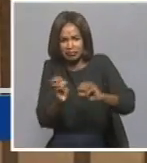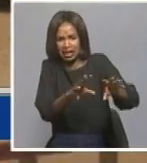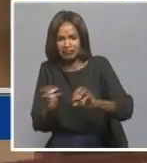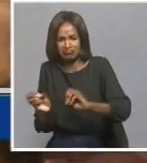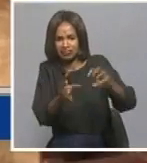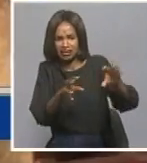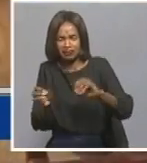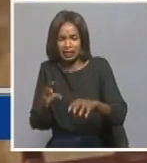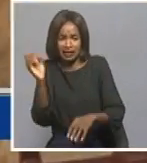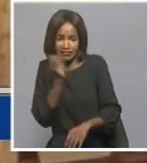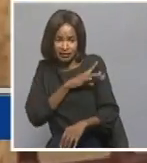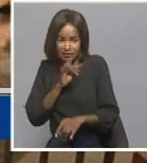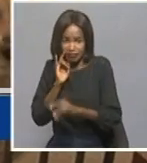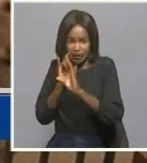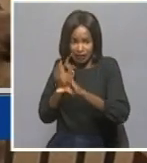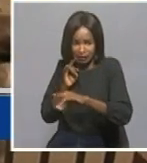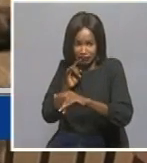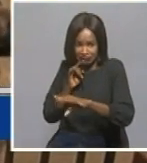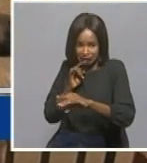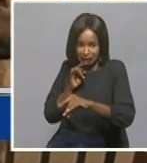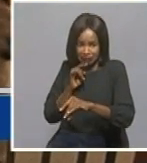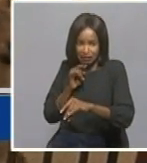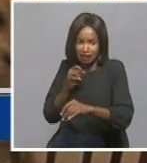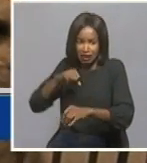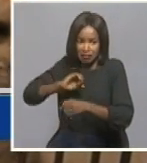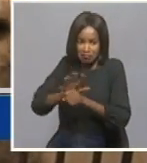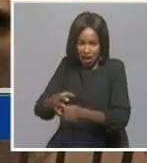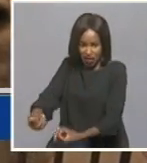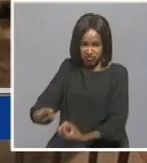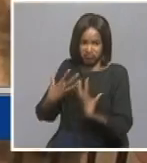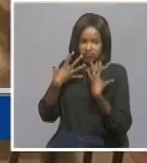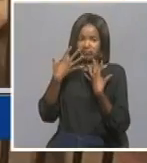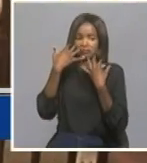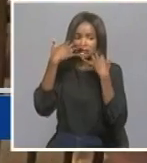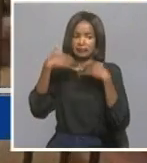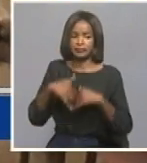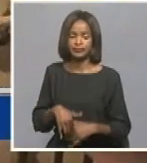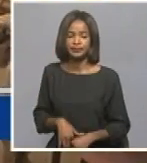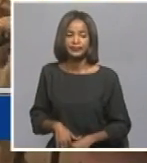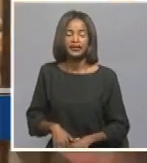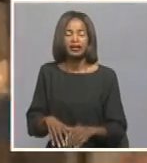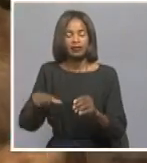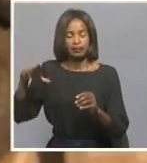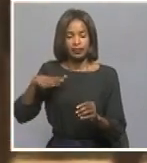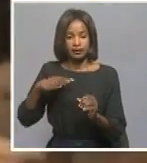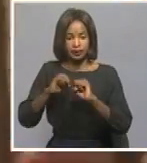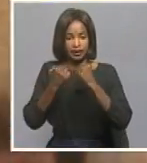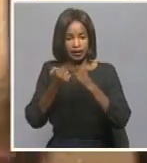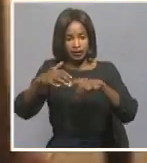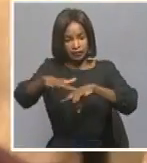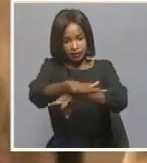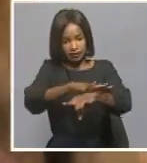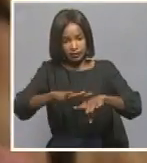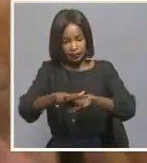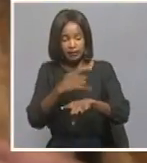fearing that their pets might carry or pass on the new coronavirus. Branch manager Sylvia Breitenstein